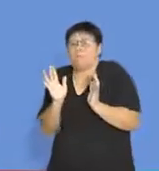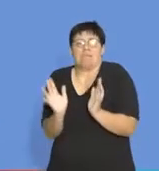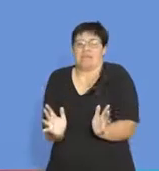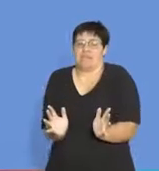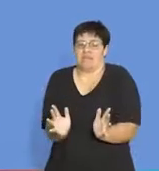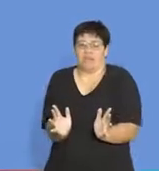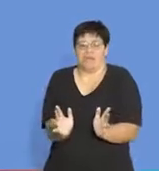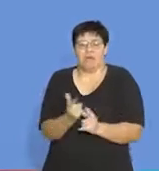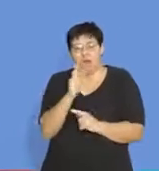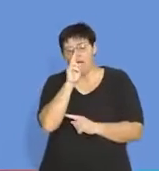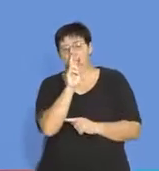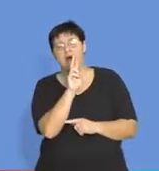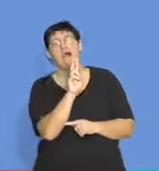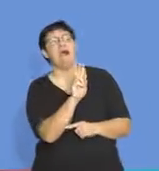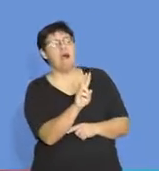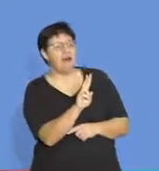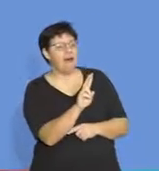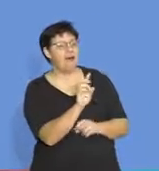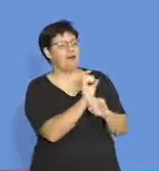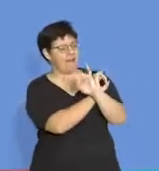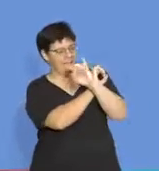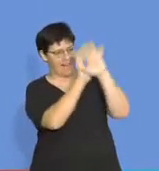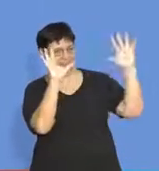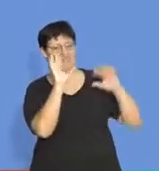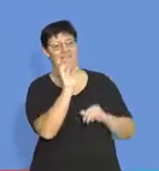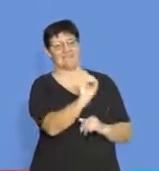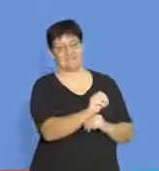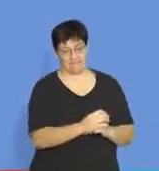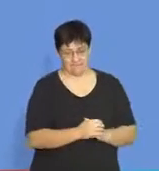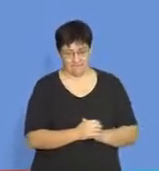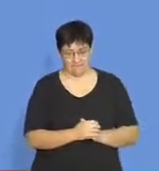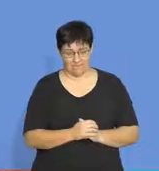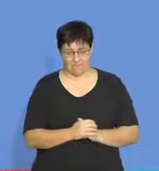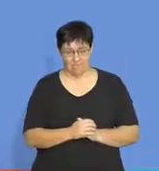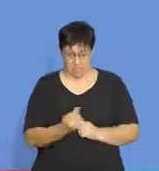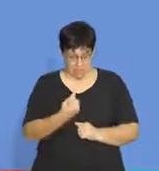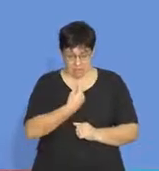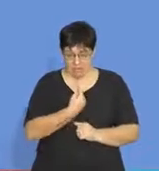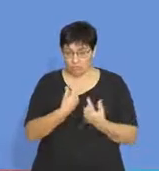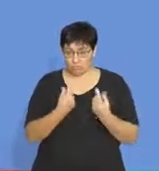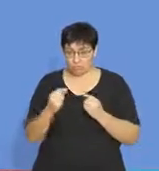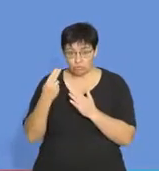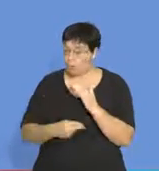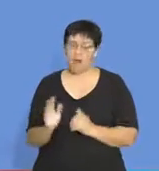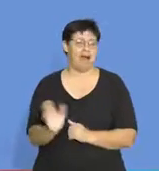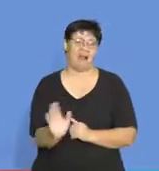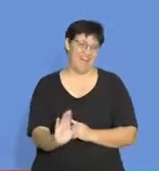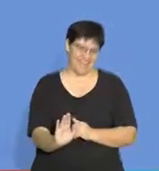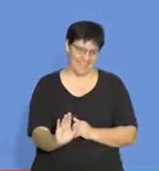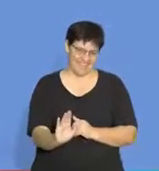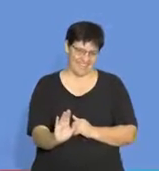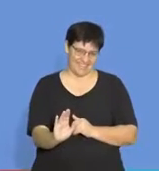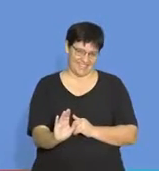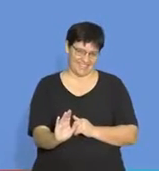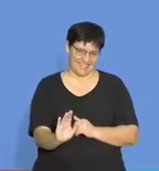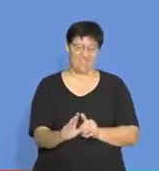then visualize this thing. You don't necessarily need to then draw the graphs. No, what you need to do is